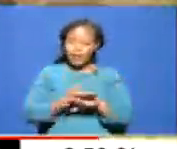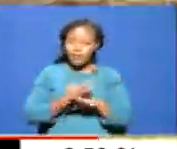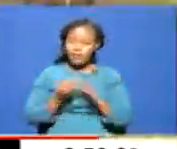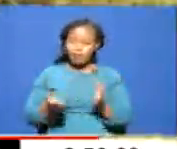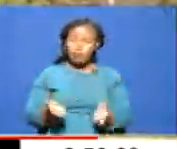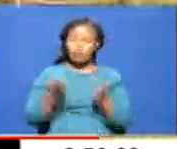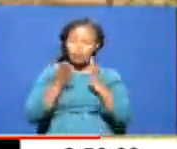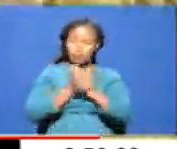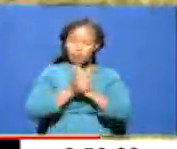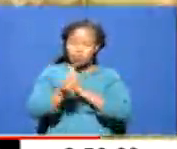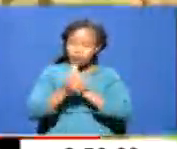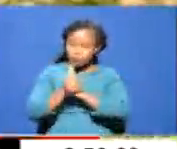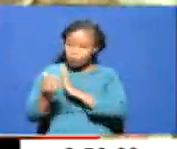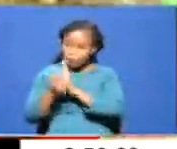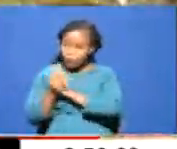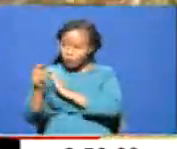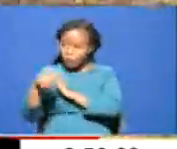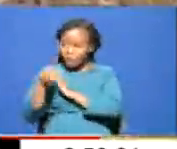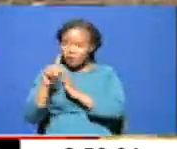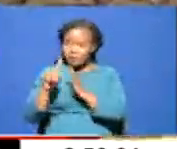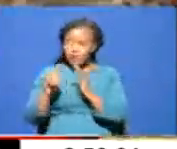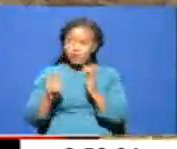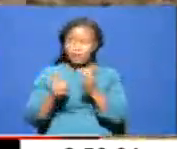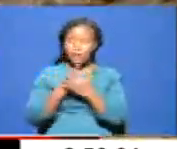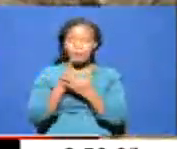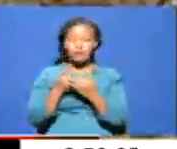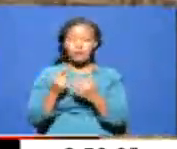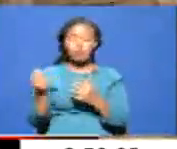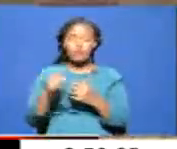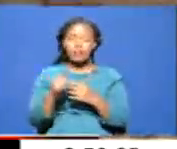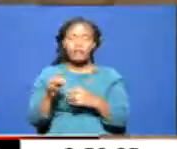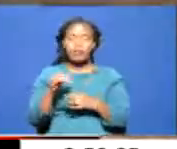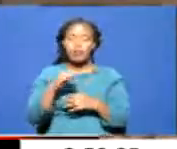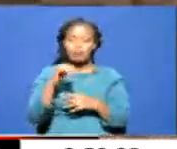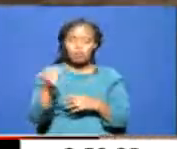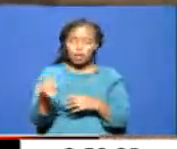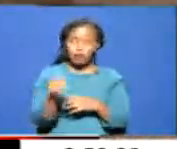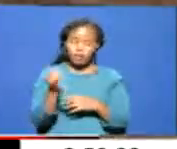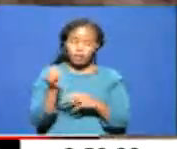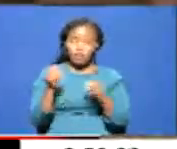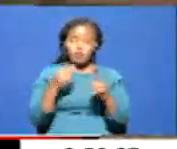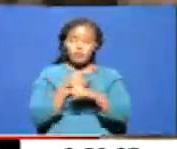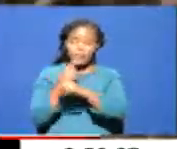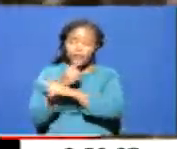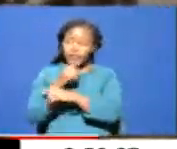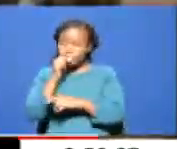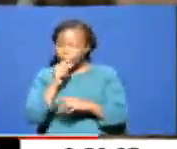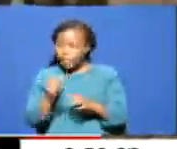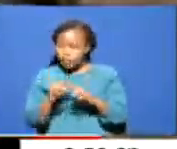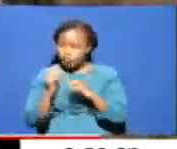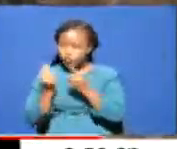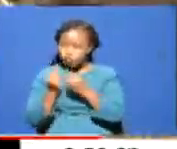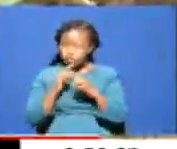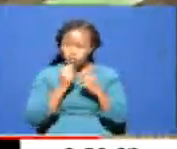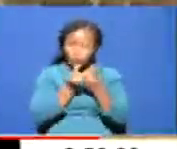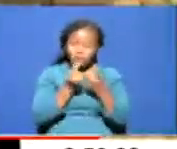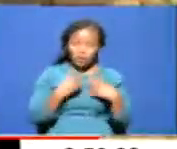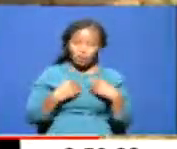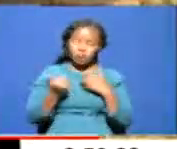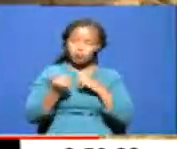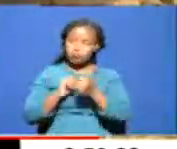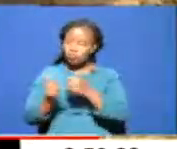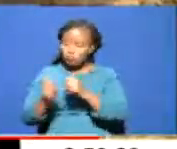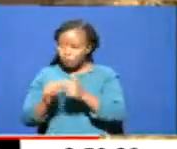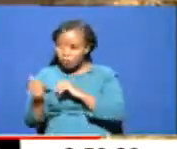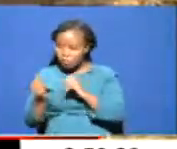started in January at the Waterfront Karen, has seen drivers from different age groups compete for championship title opportunities with